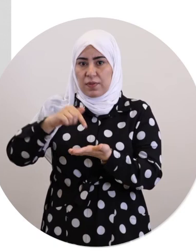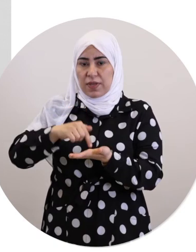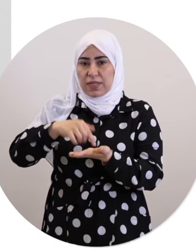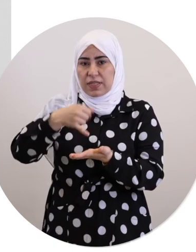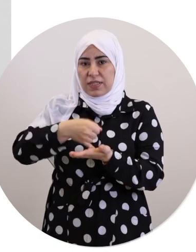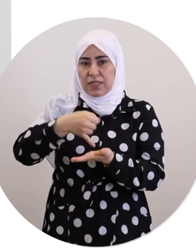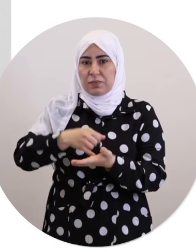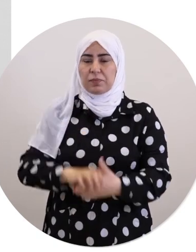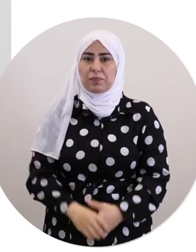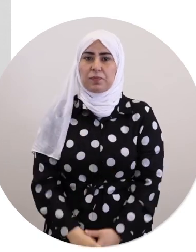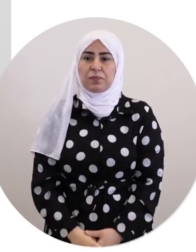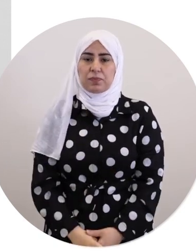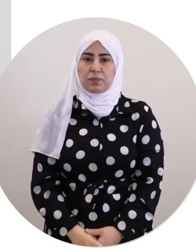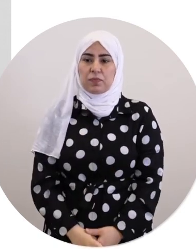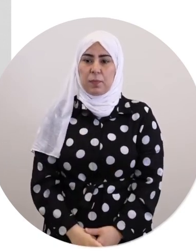with the ing.